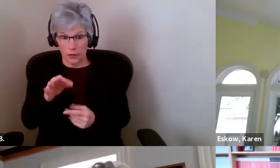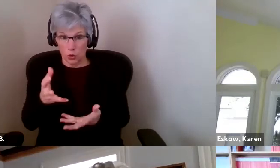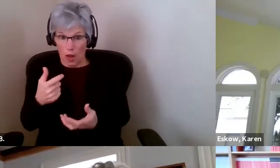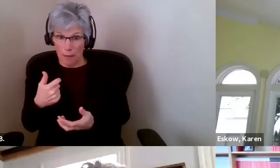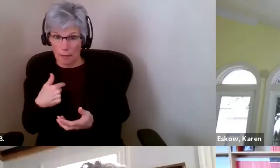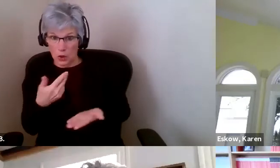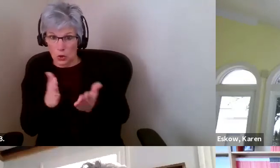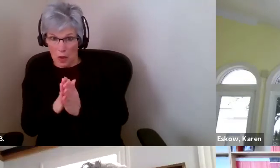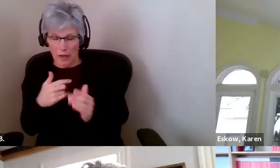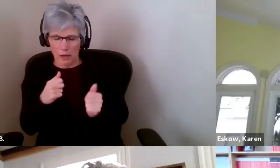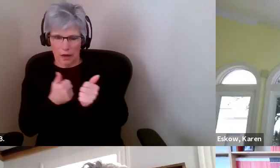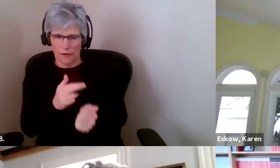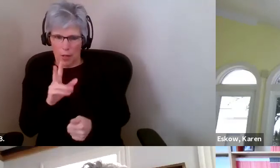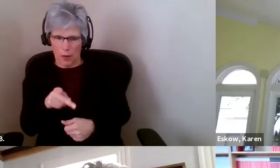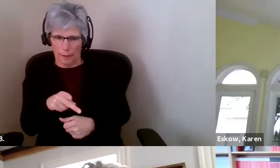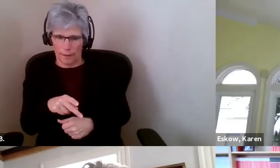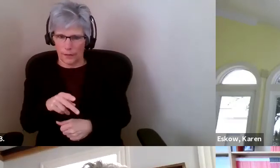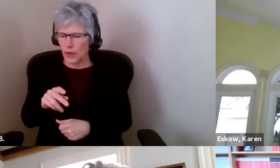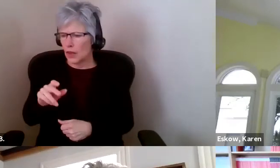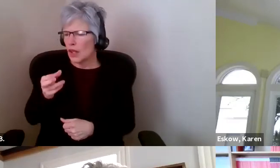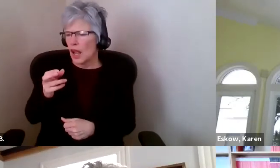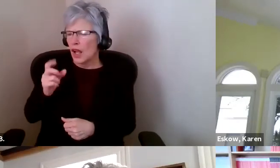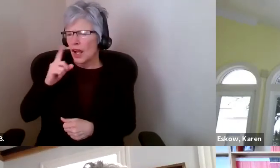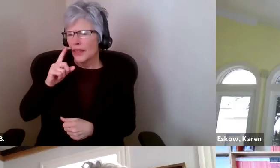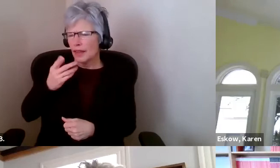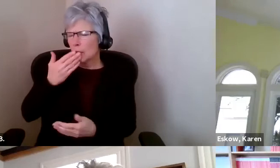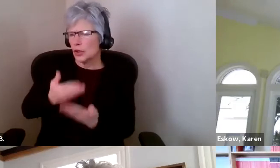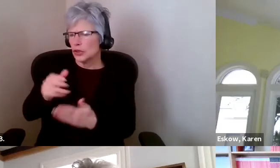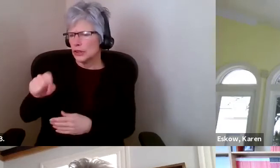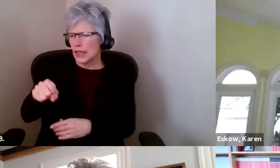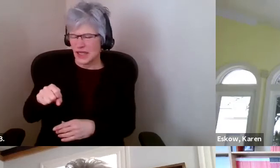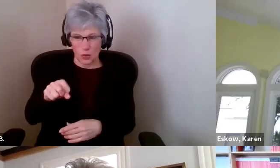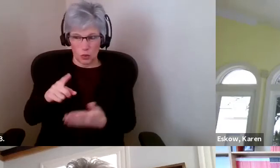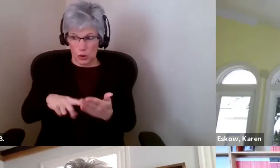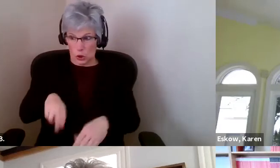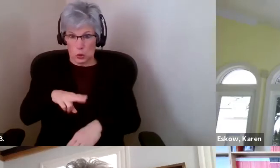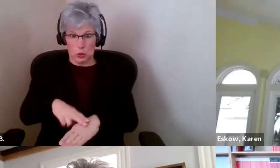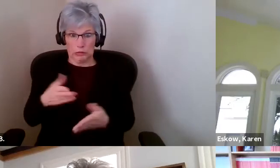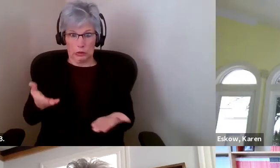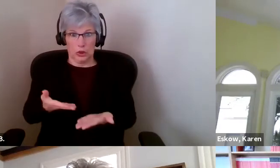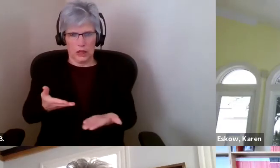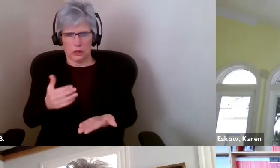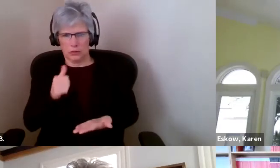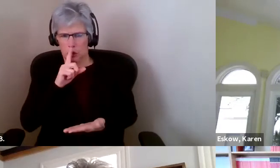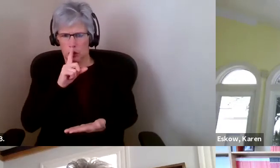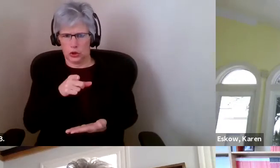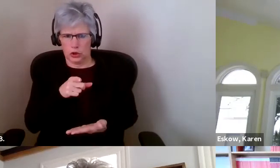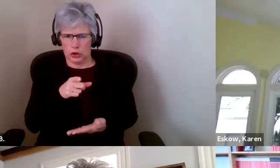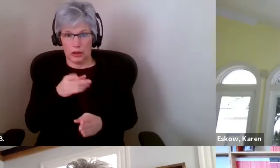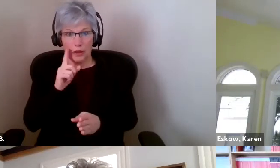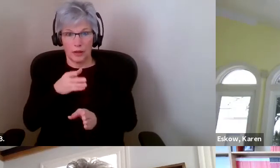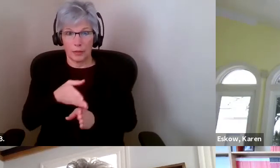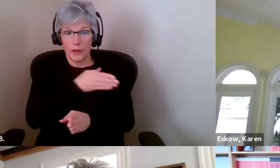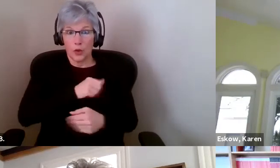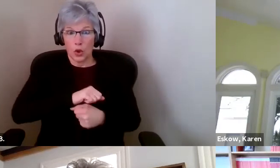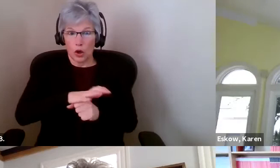up on that. I think that would be useful. I don't know the normal practice here. I suppose before COVID, students